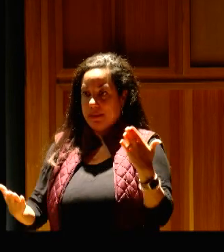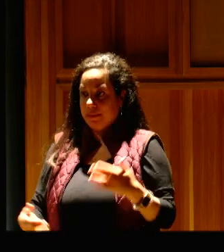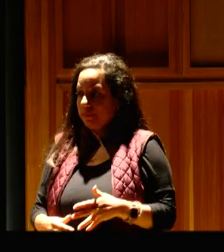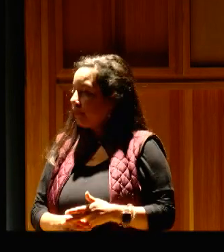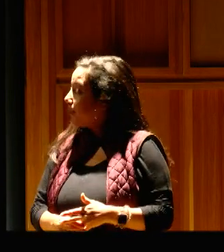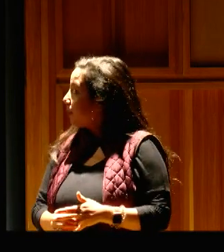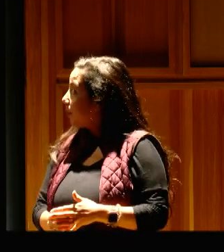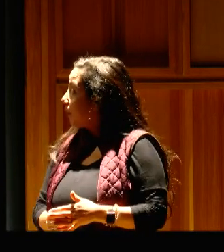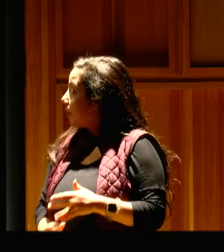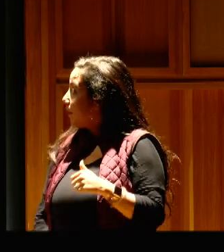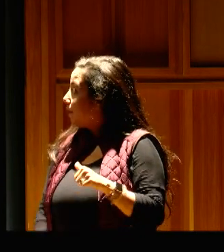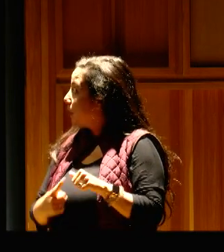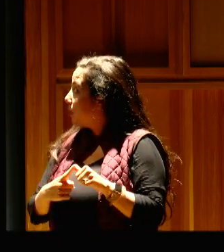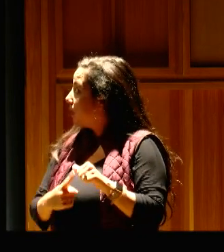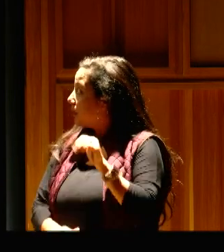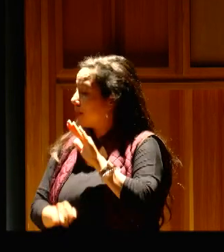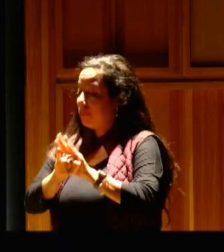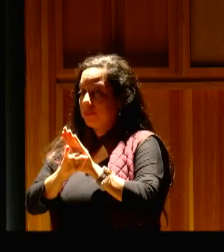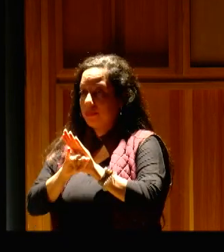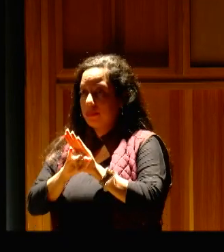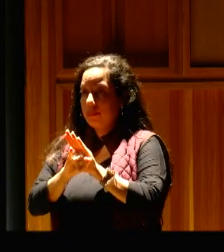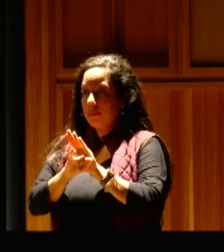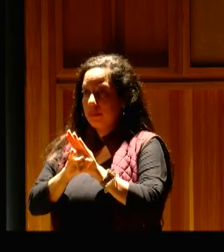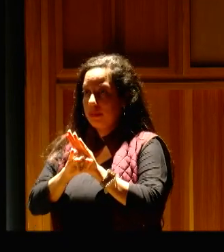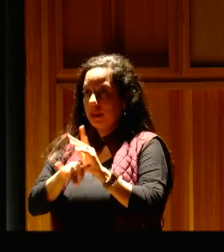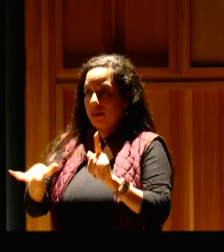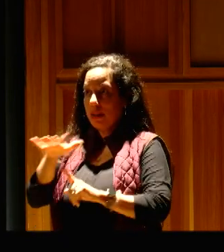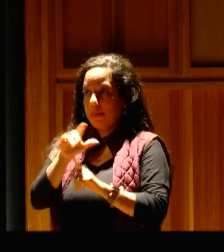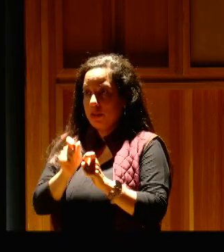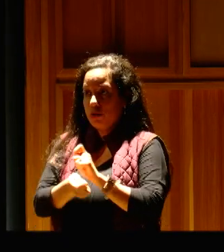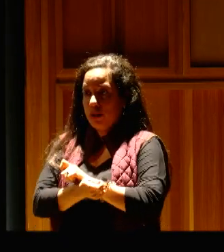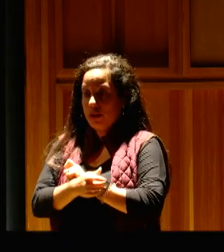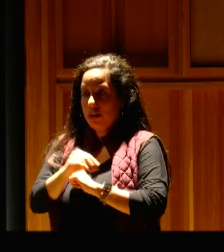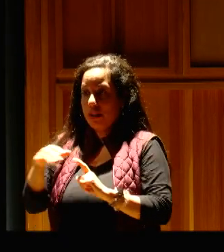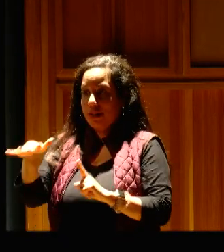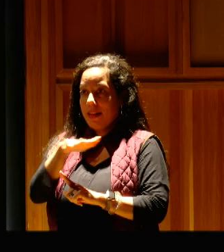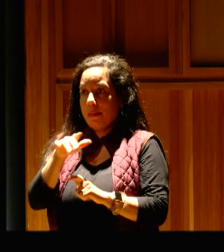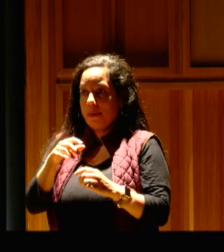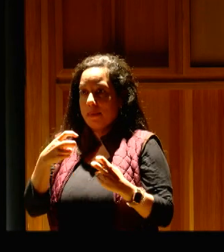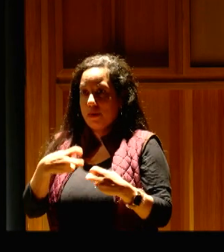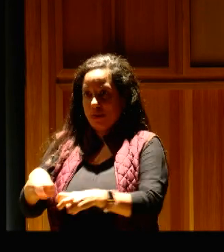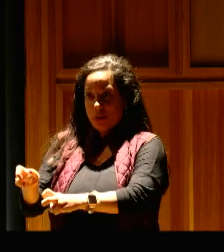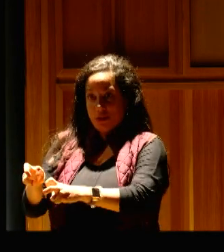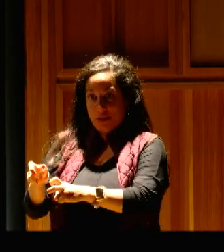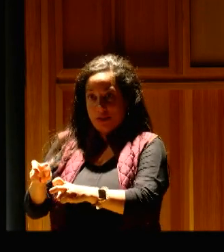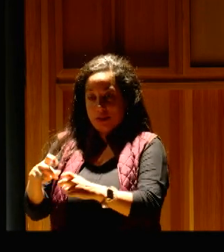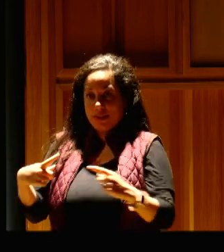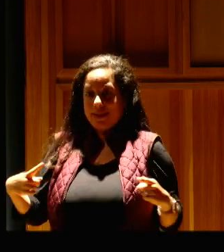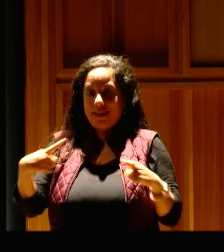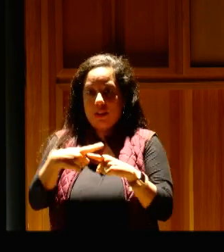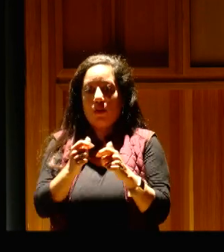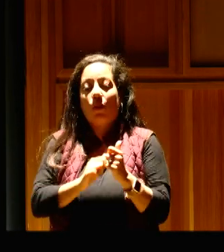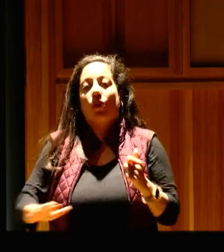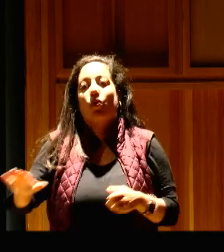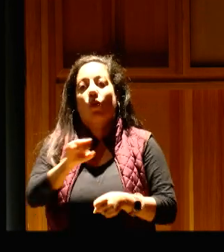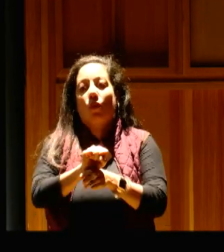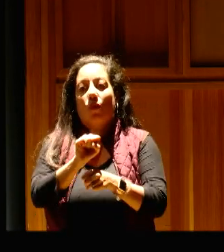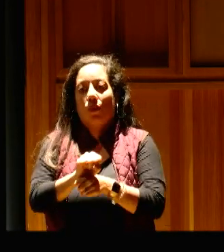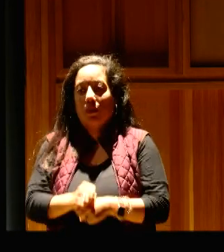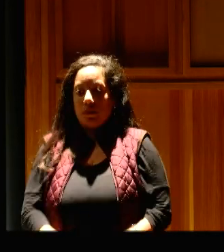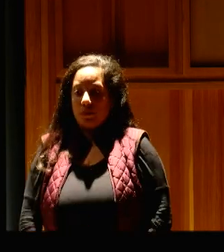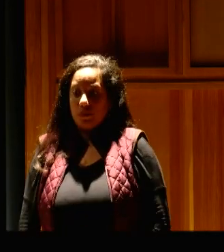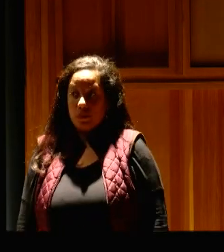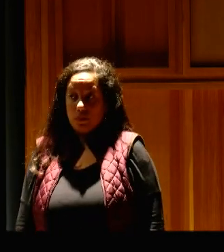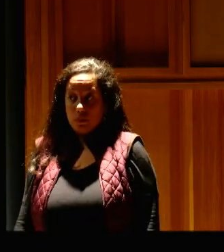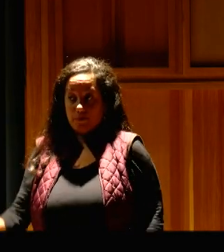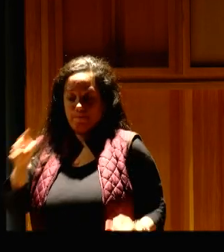The first, identify how climate change and climate migration intersect with your work. Have